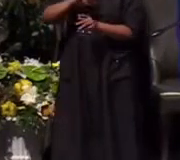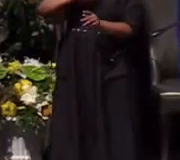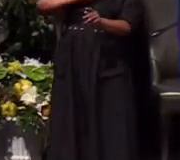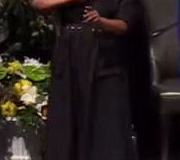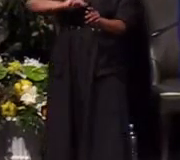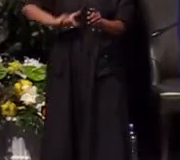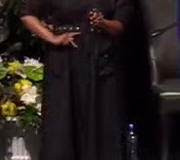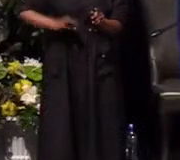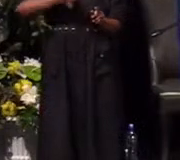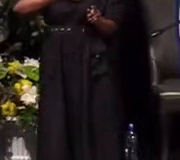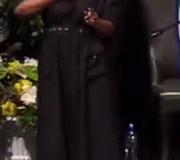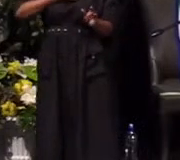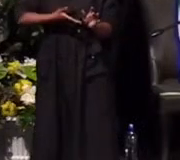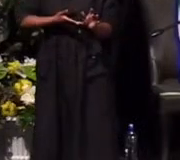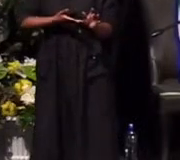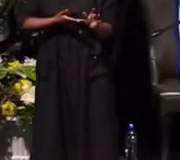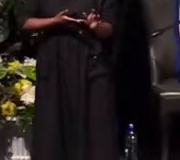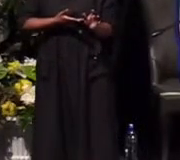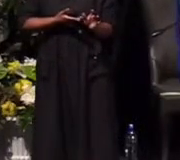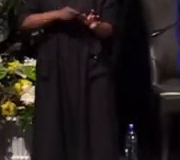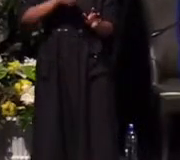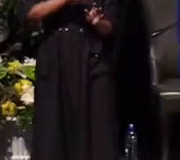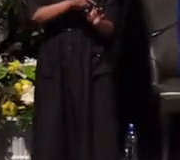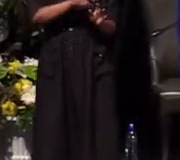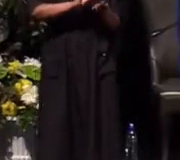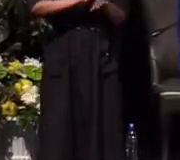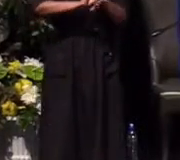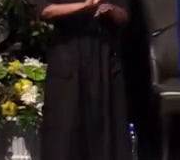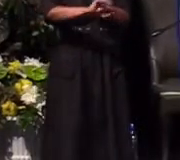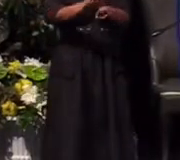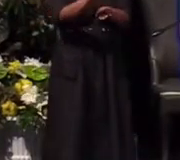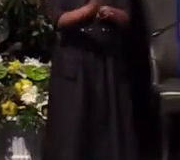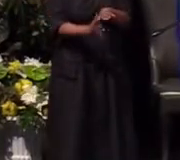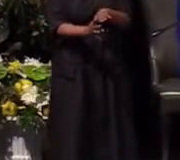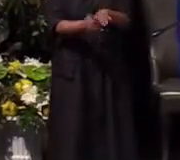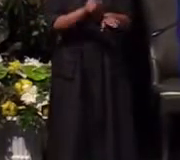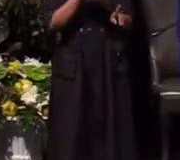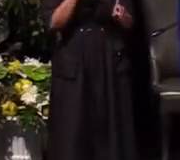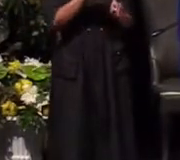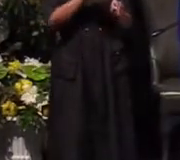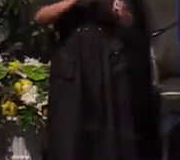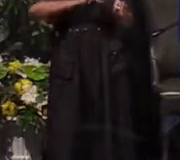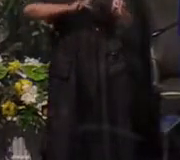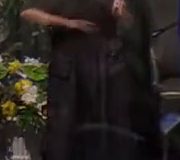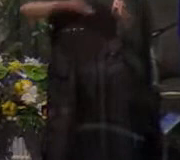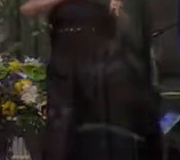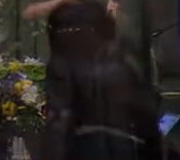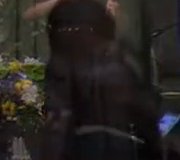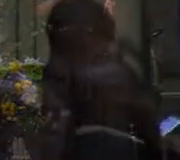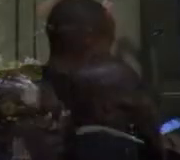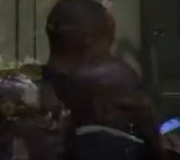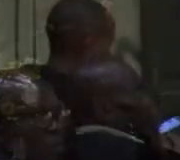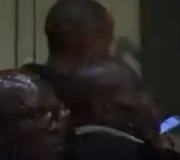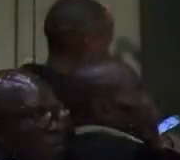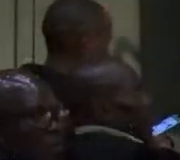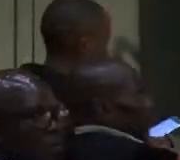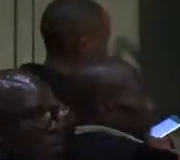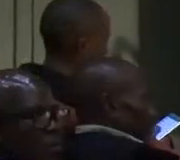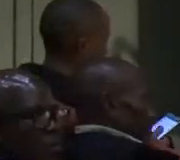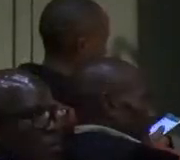premier to say in what is the plan for you Premier for Northwest